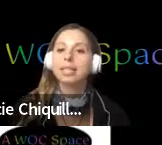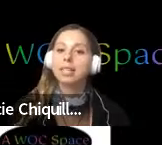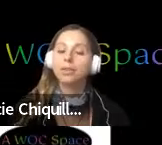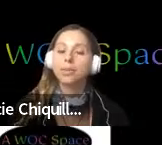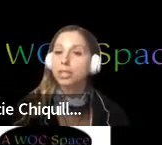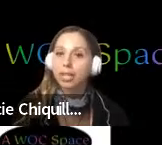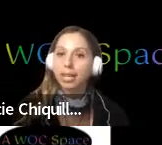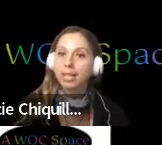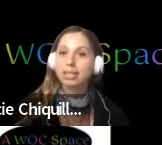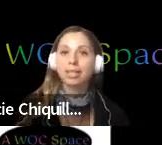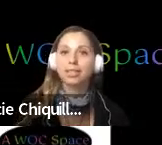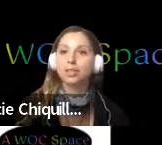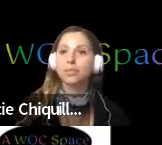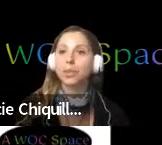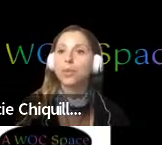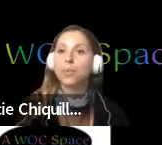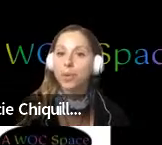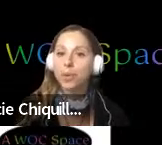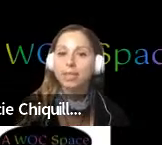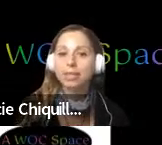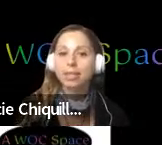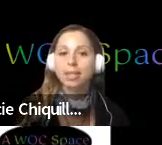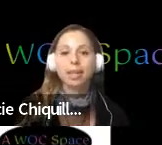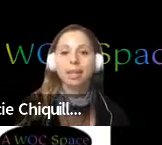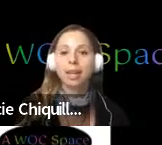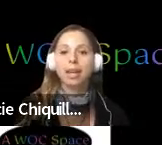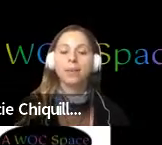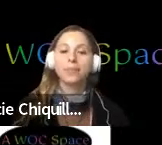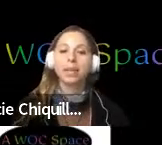to ask the next question. It's a spur of the moment